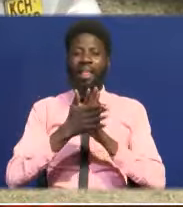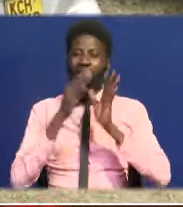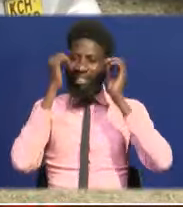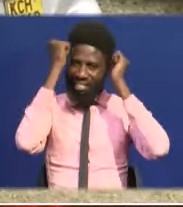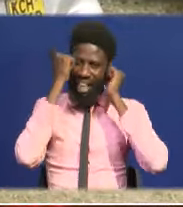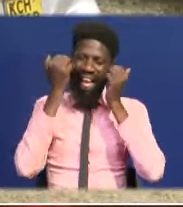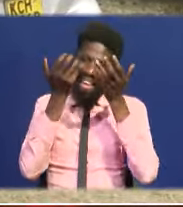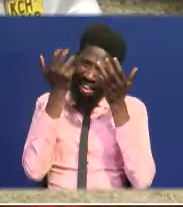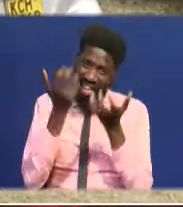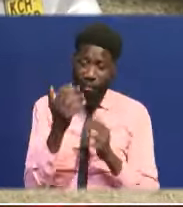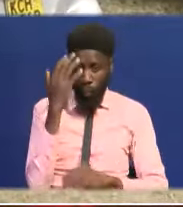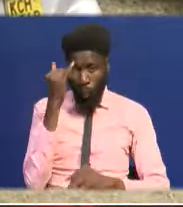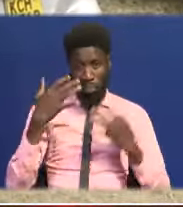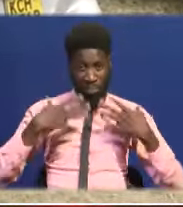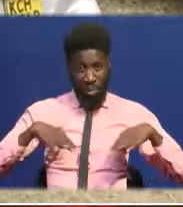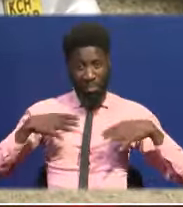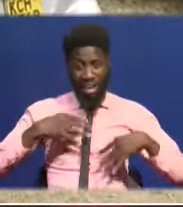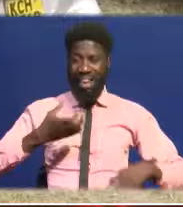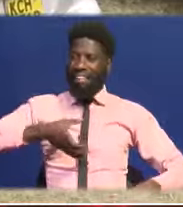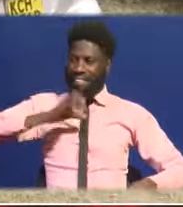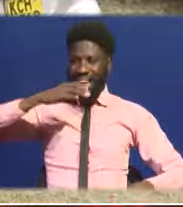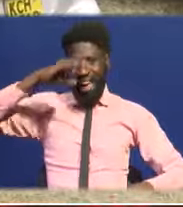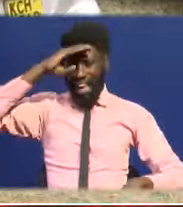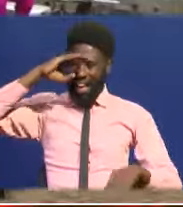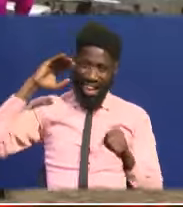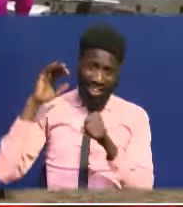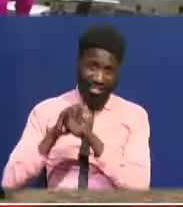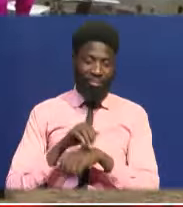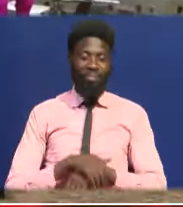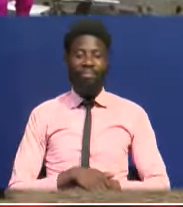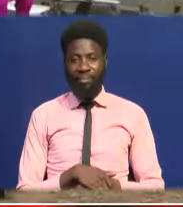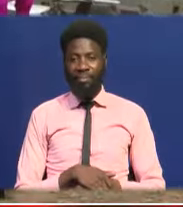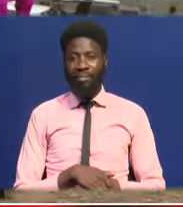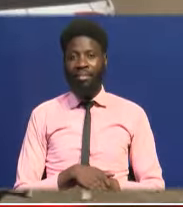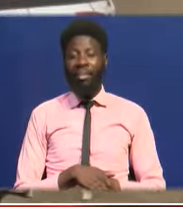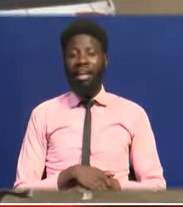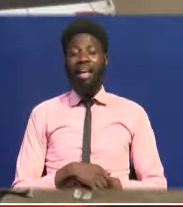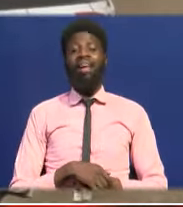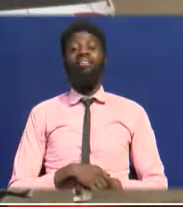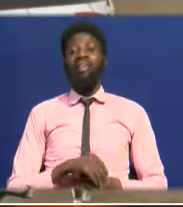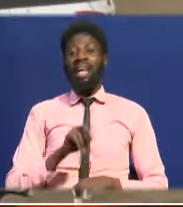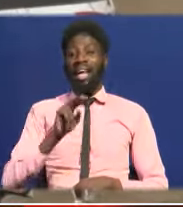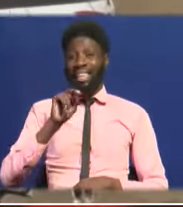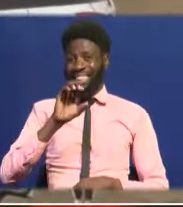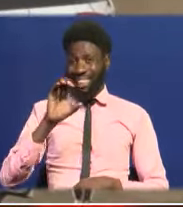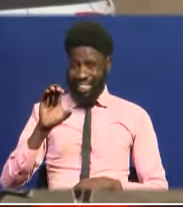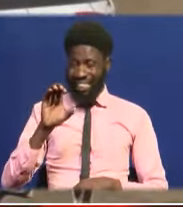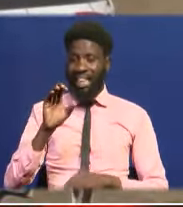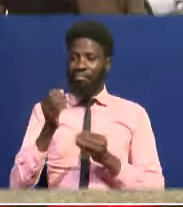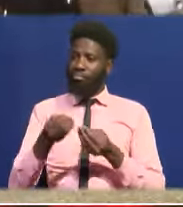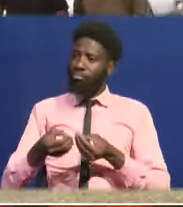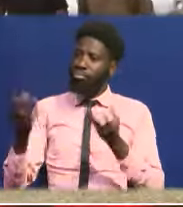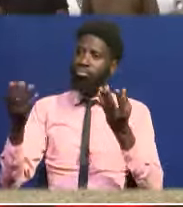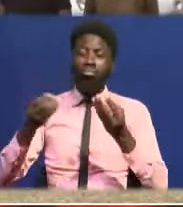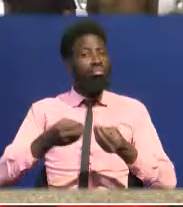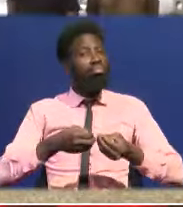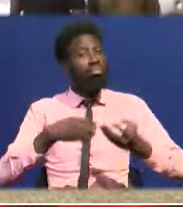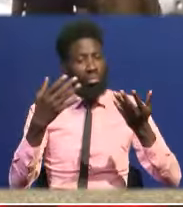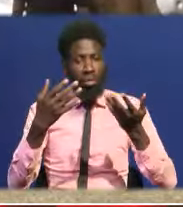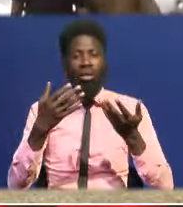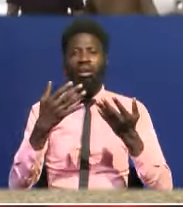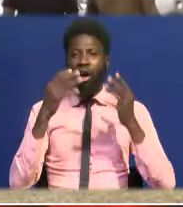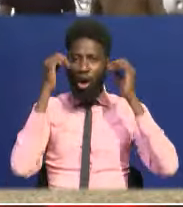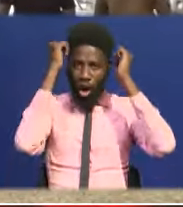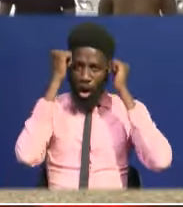of alcohol. This emerged when the council moved in to issue condoms to rally lovers in Naivasha